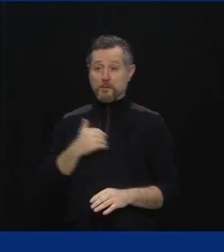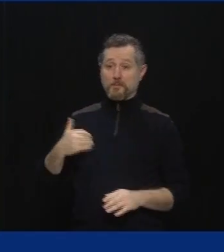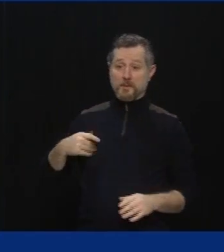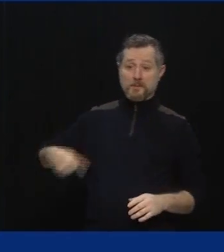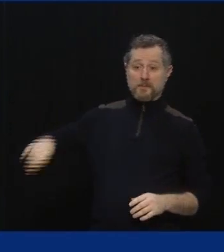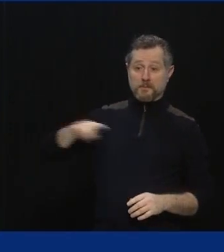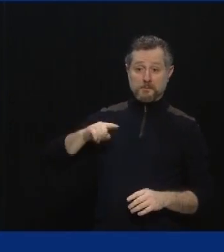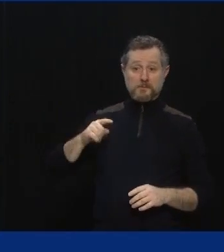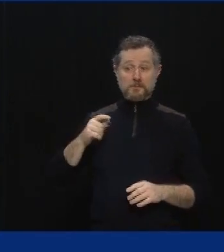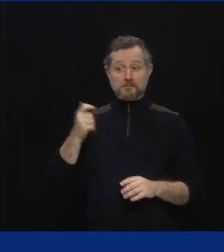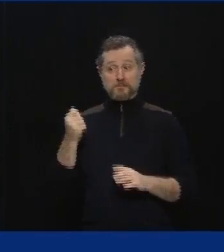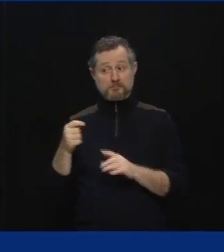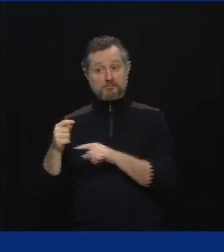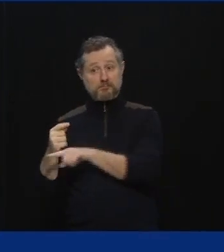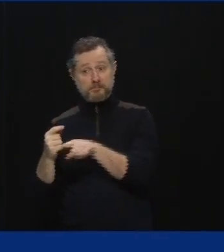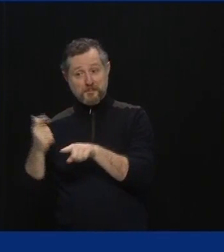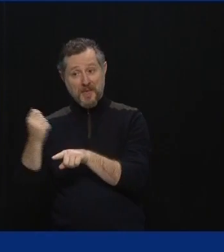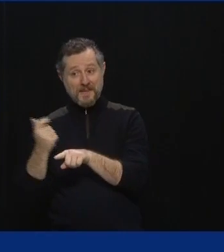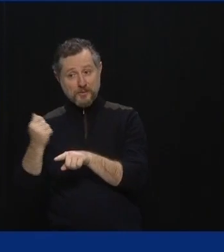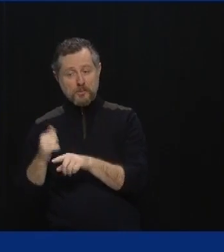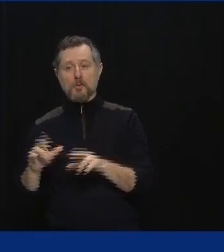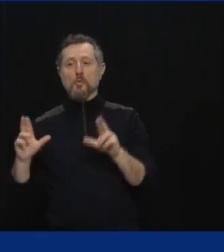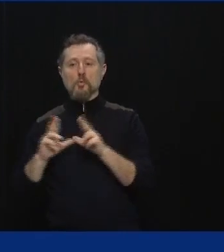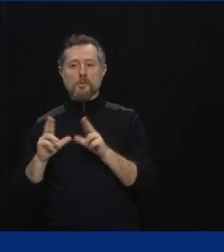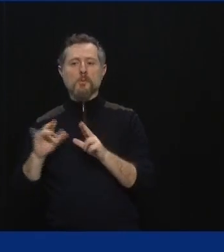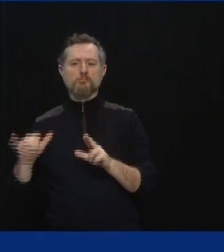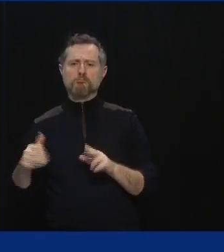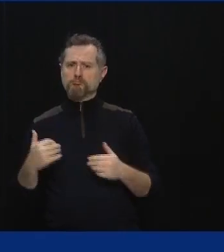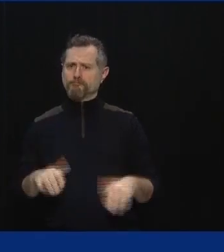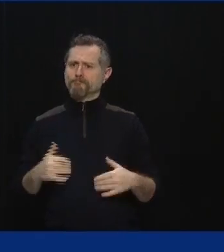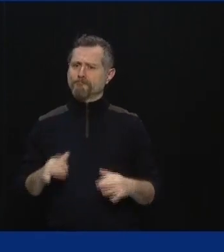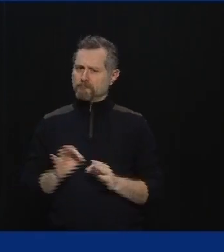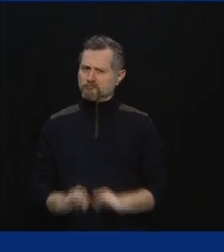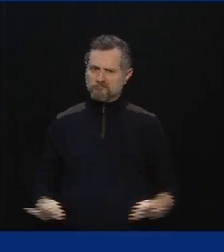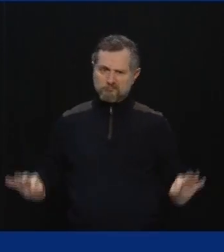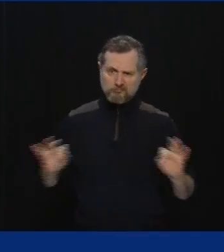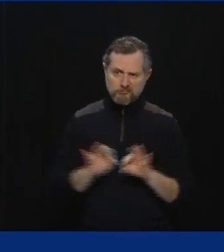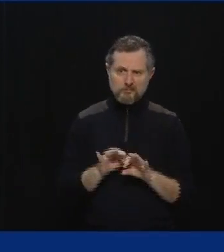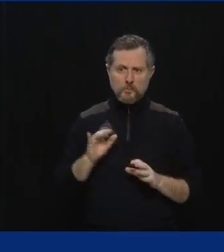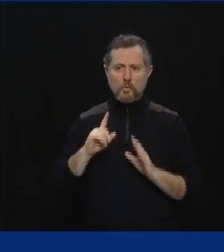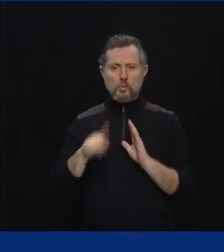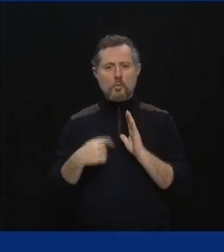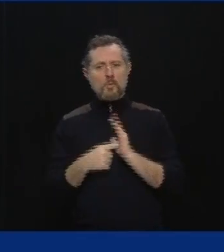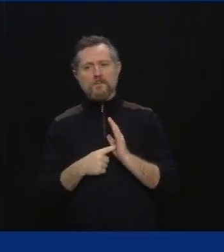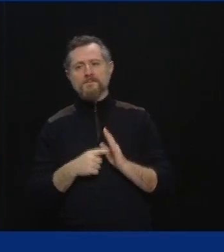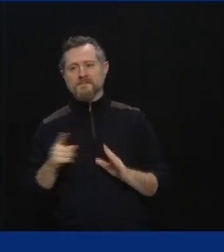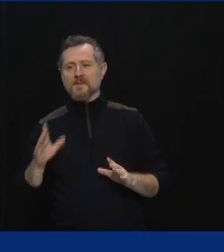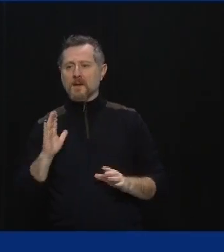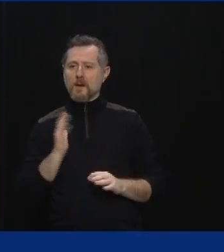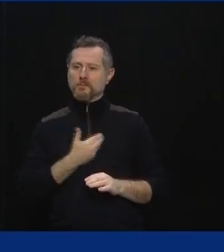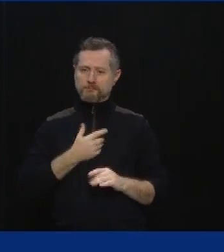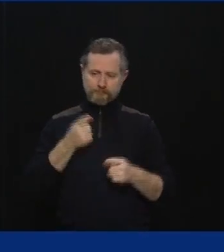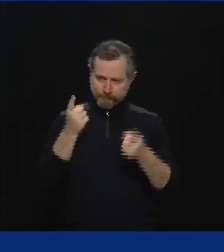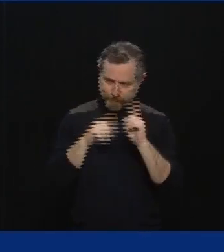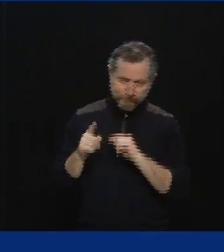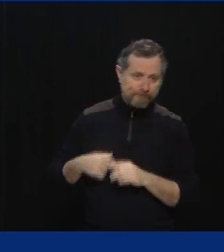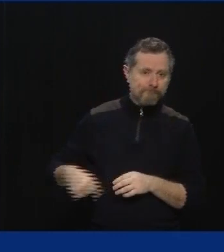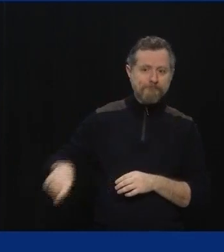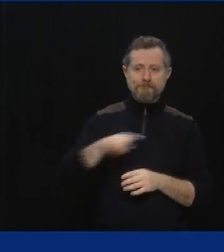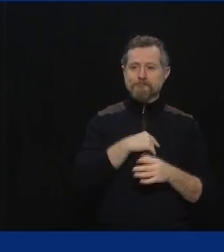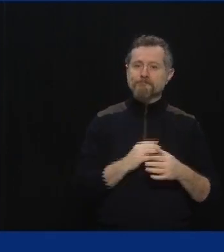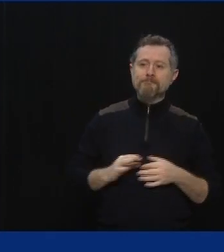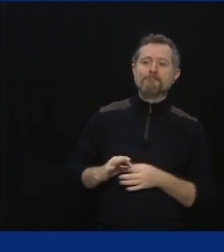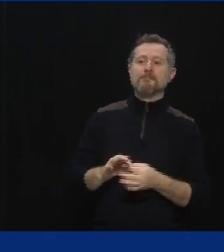pensions, labor is a pivotal player in our consortium and